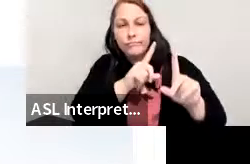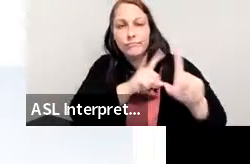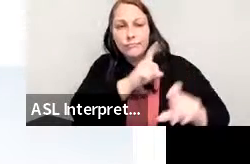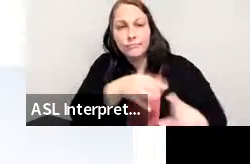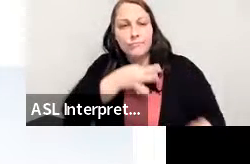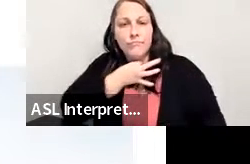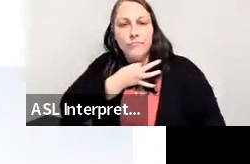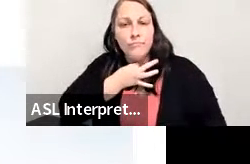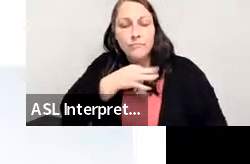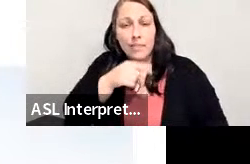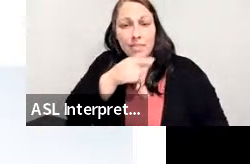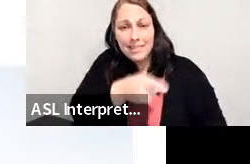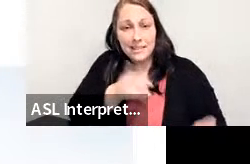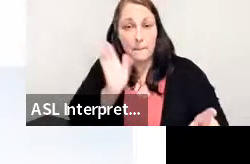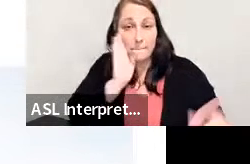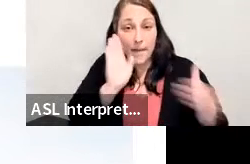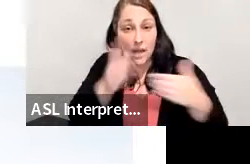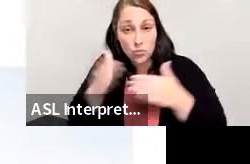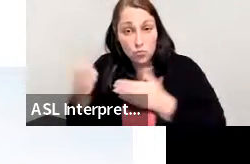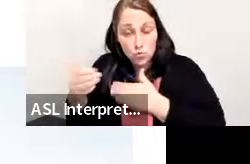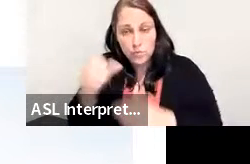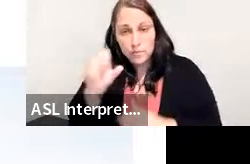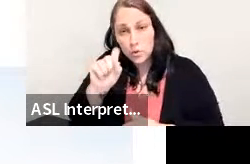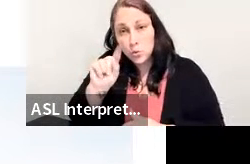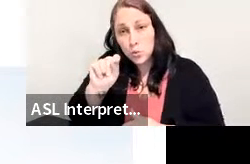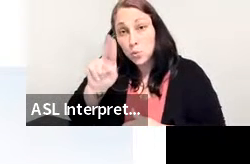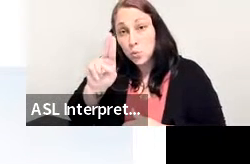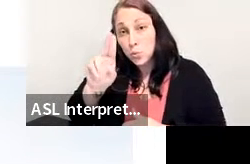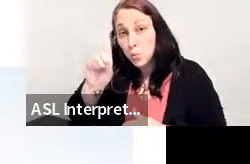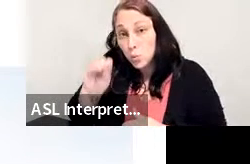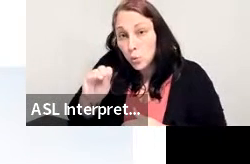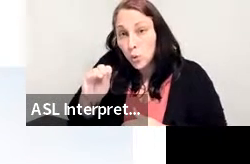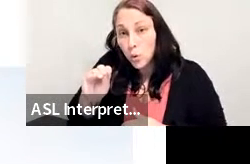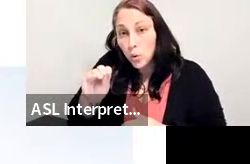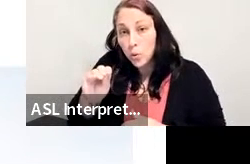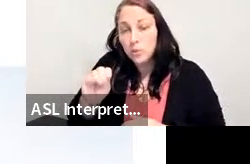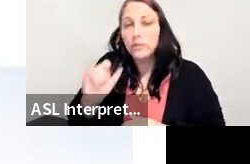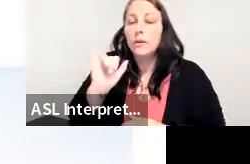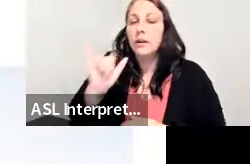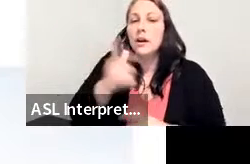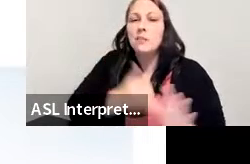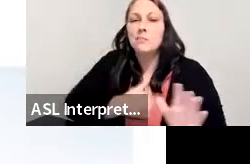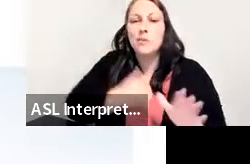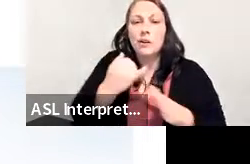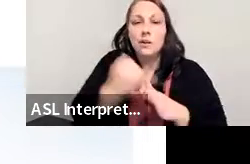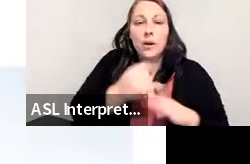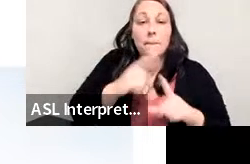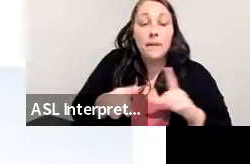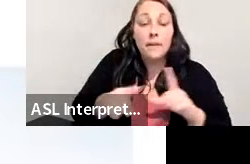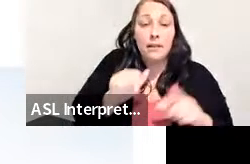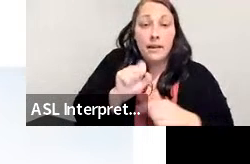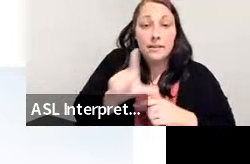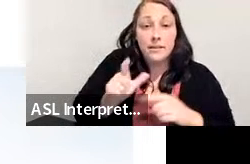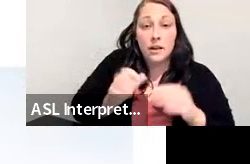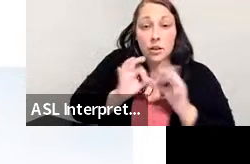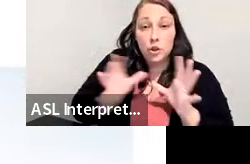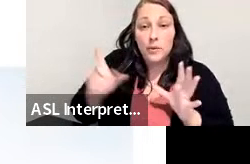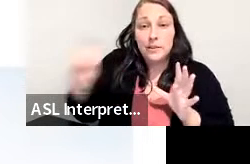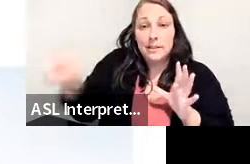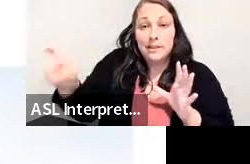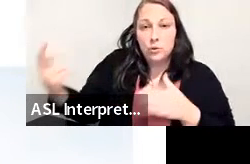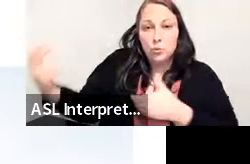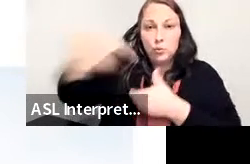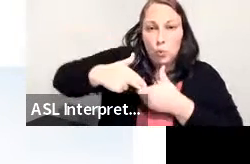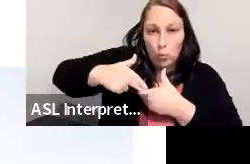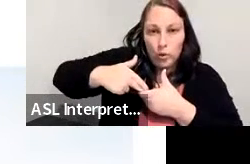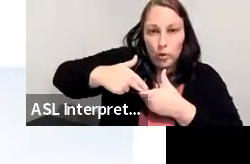these studios? And, Sorry to interrupt really quickly. One of the ASL interpreters needs to be let up as